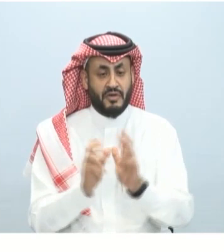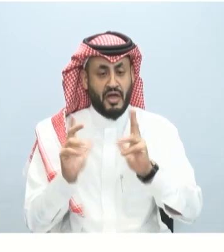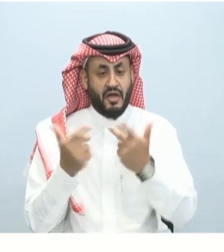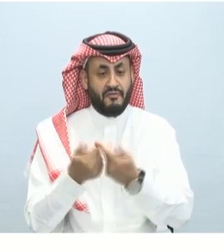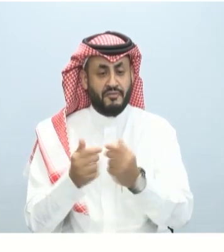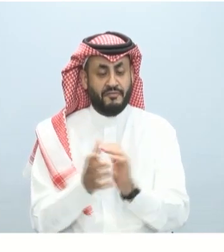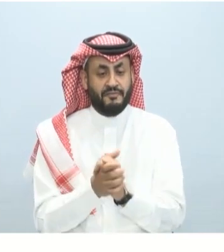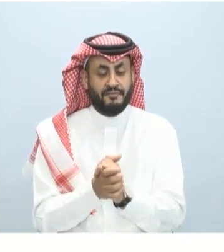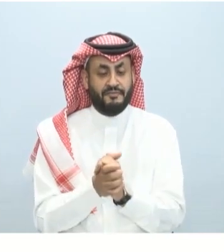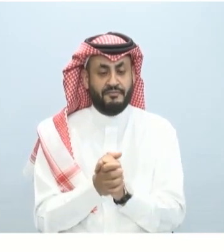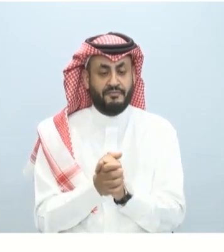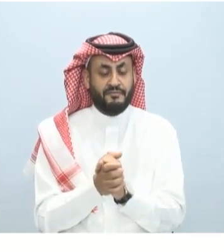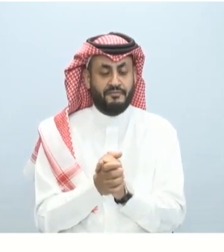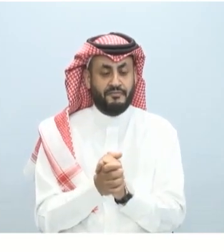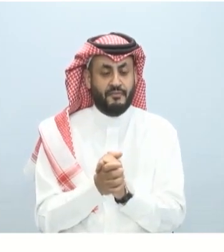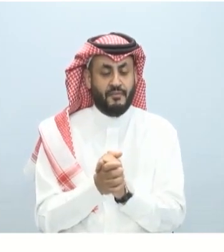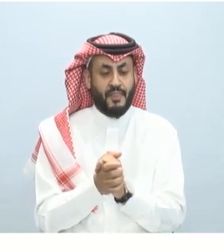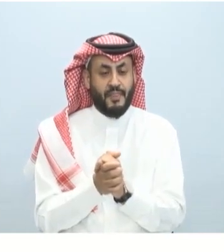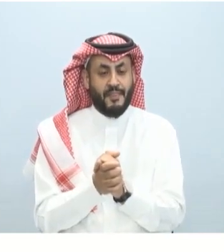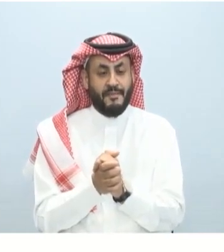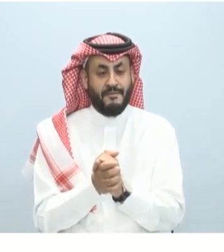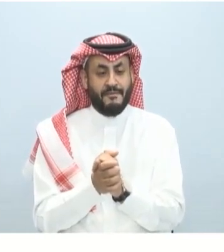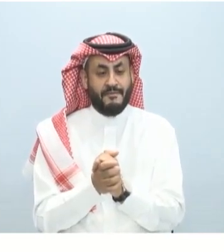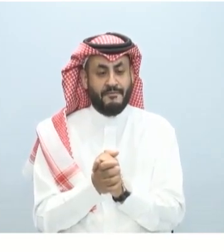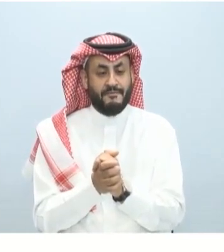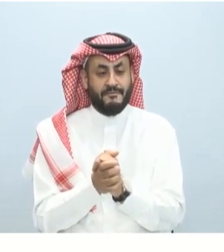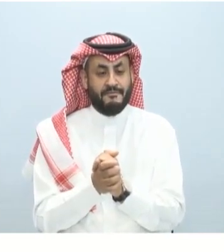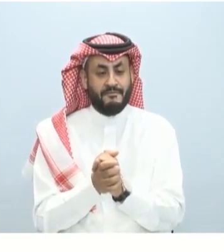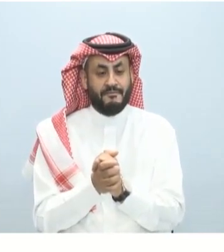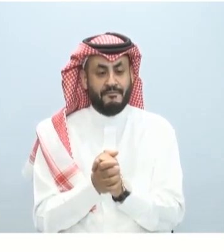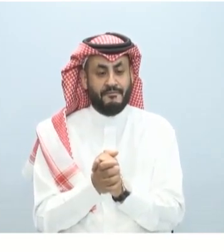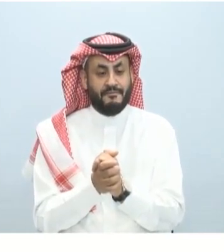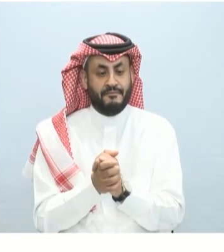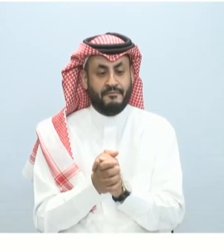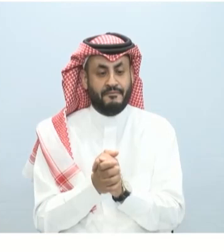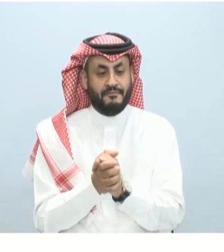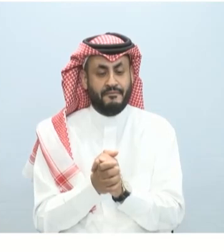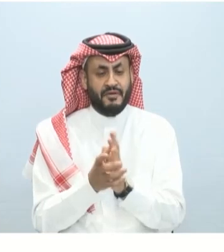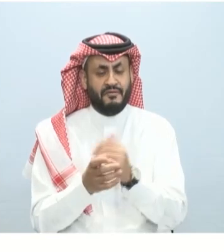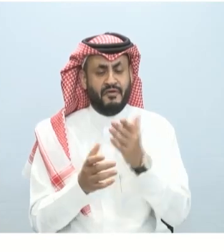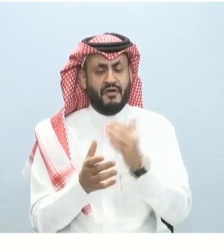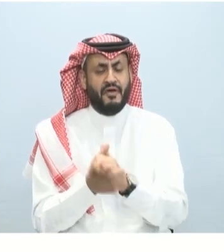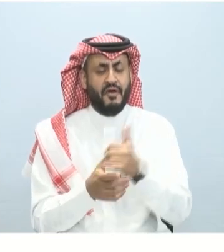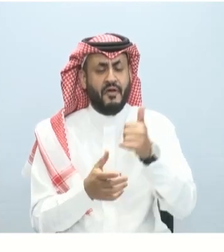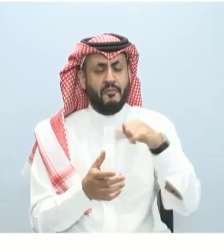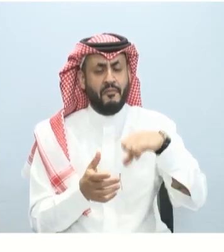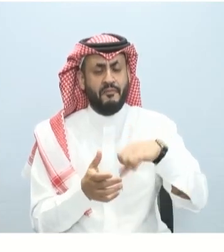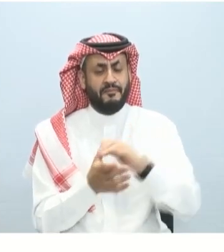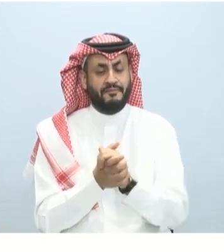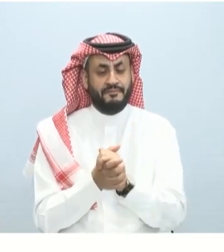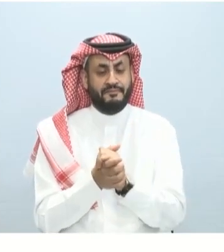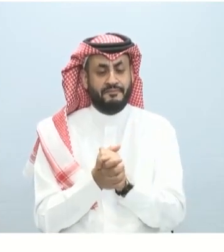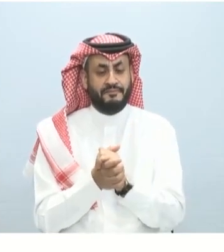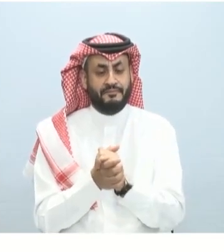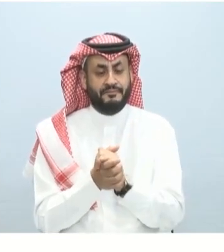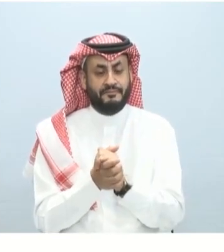family. We have here bonds, feuds, and losses.